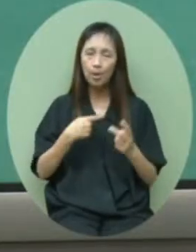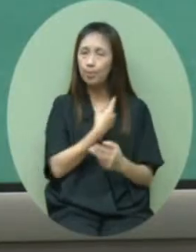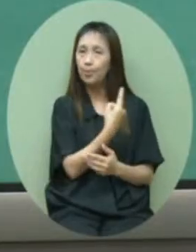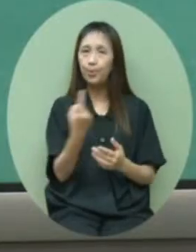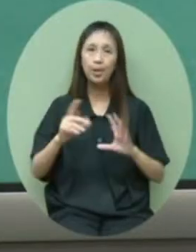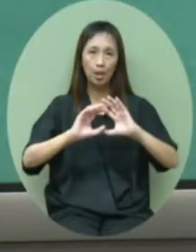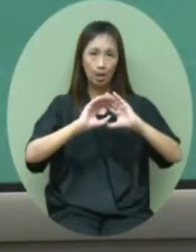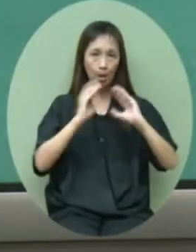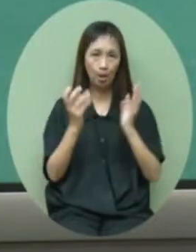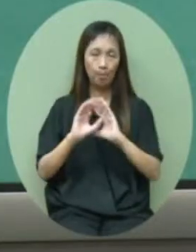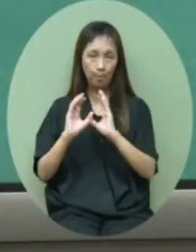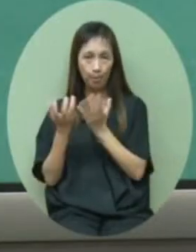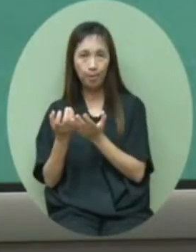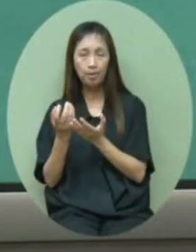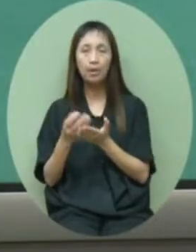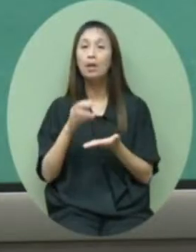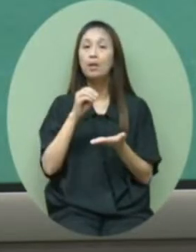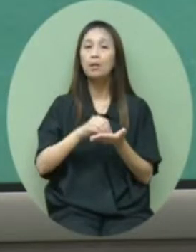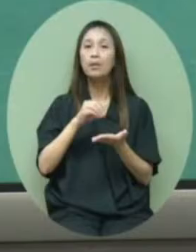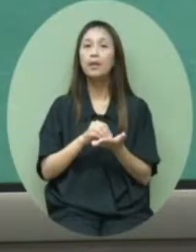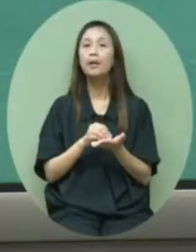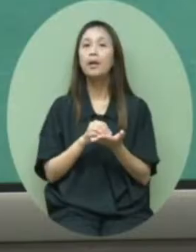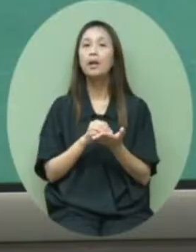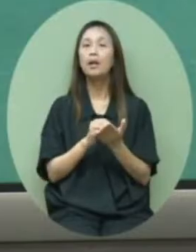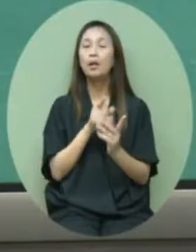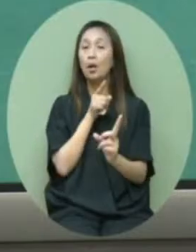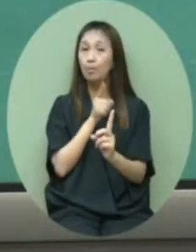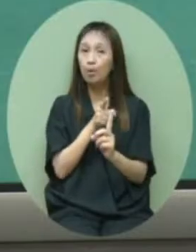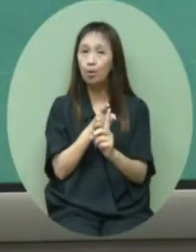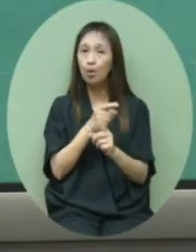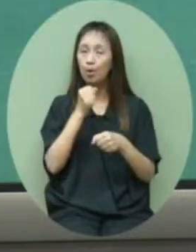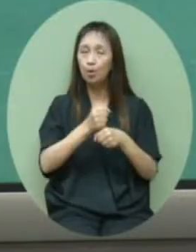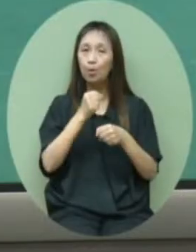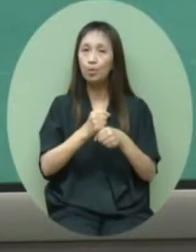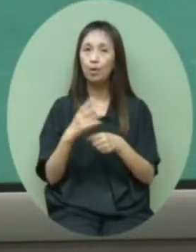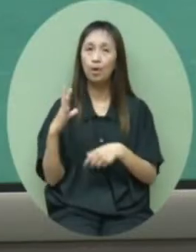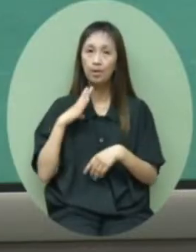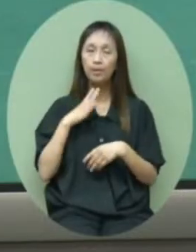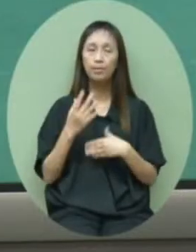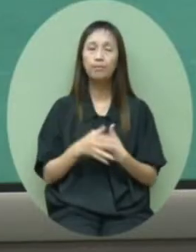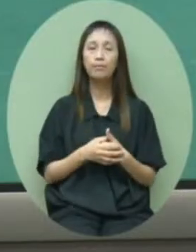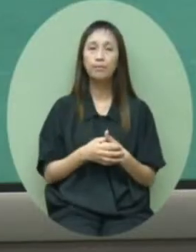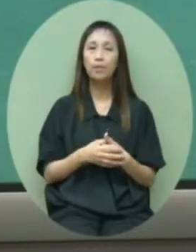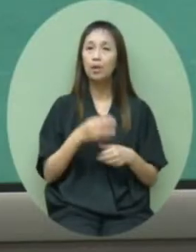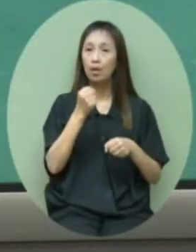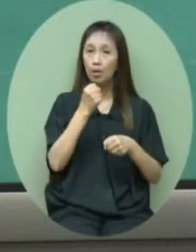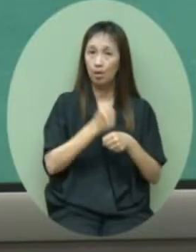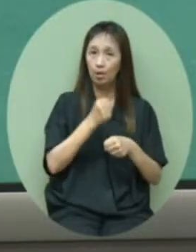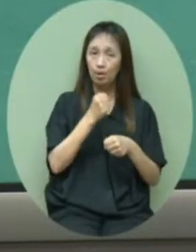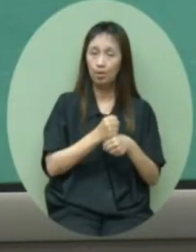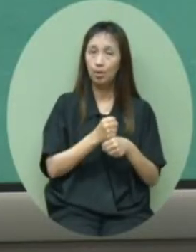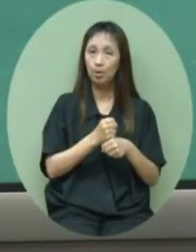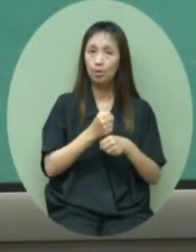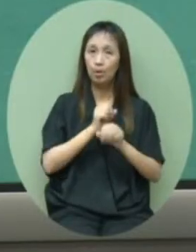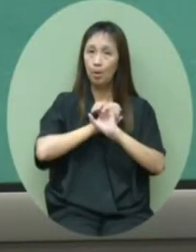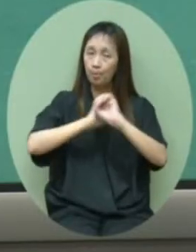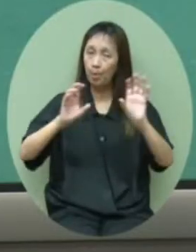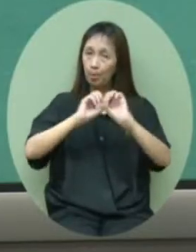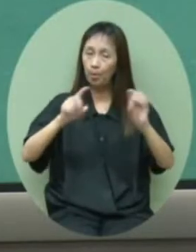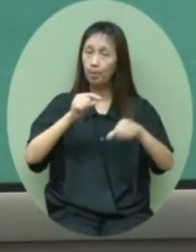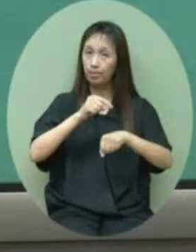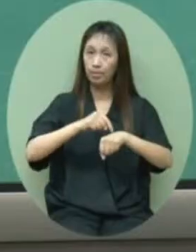I also keep reviewing the progress of the work of different departments in